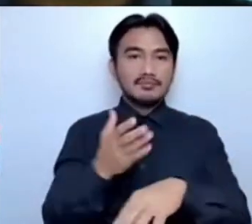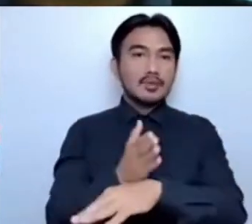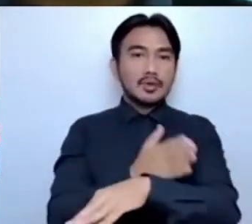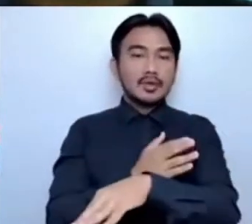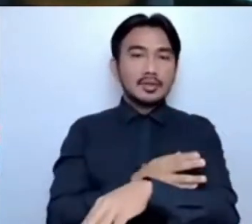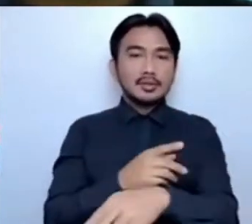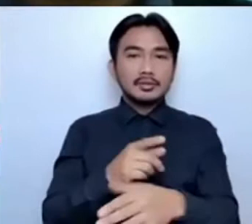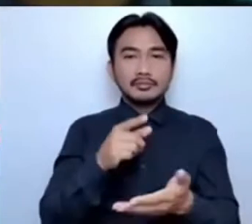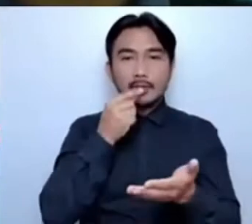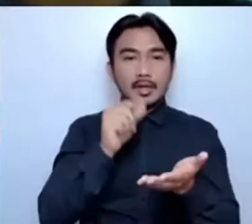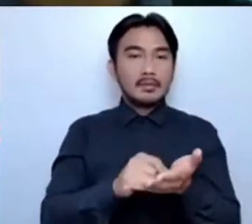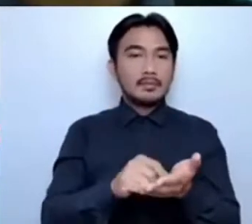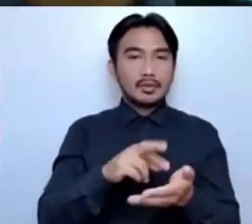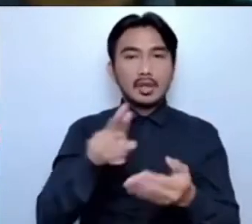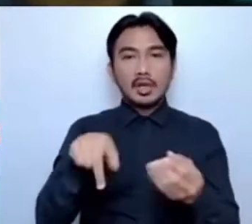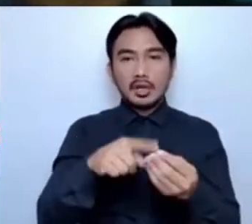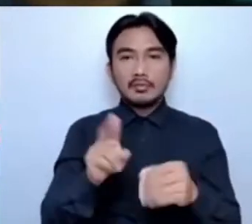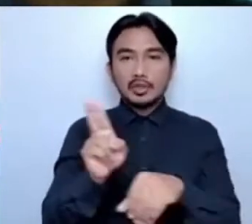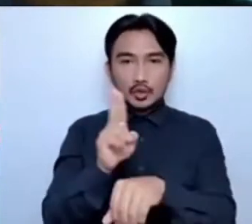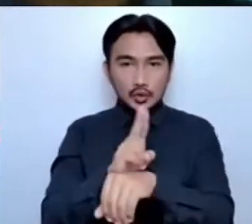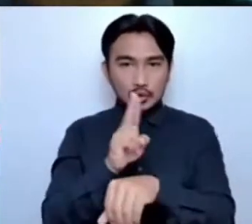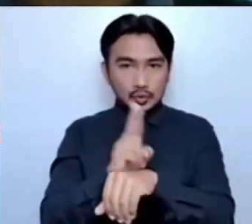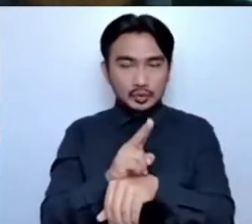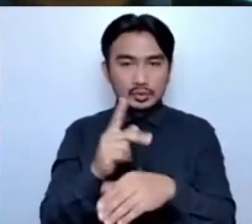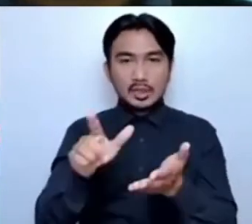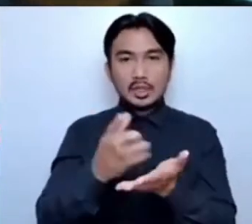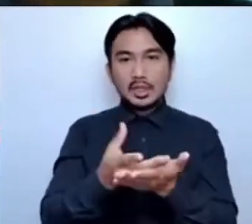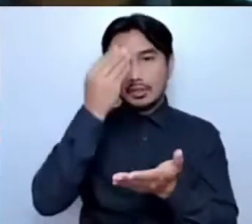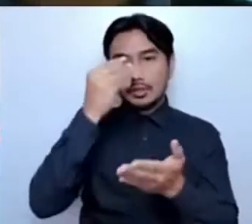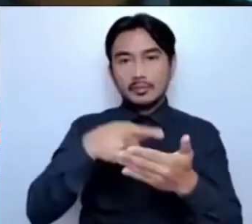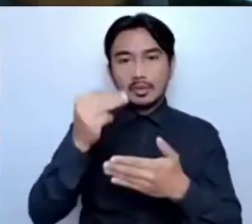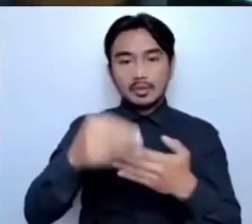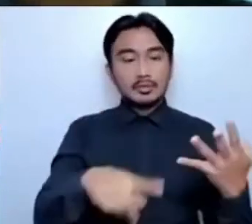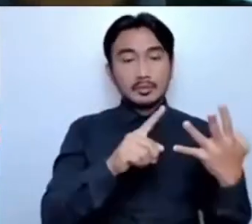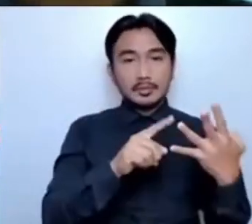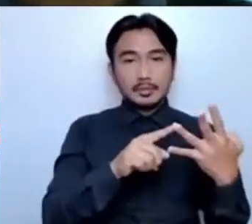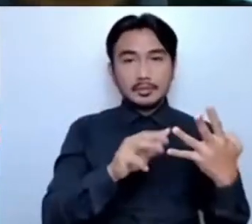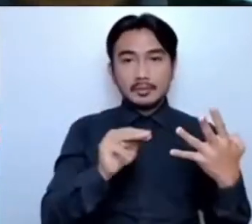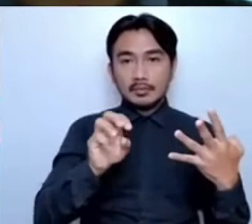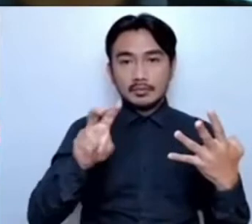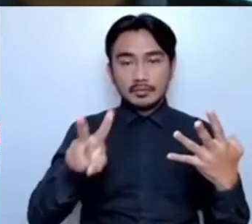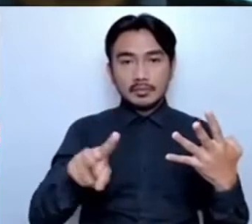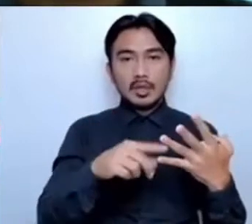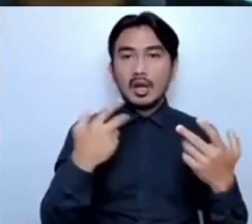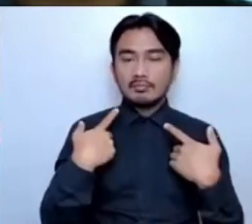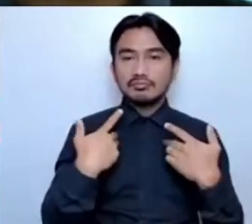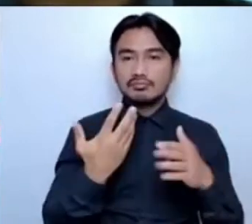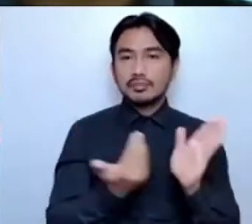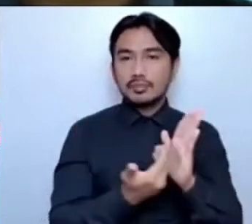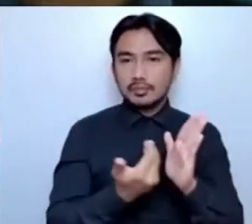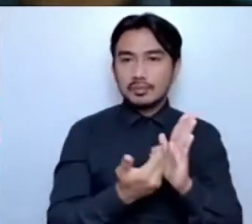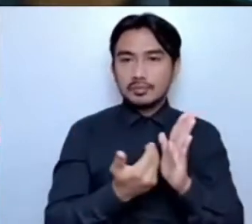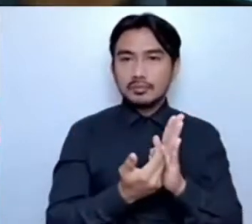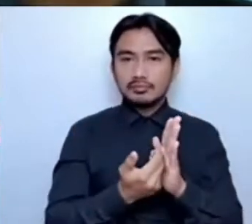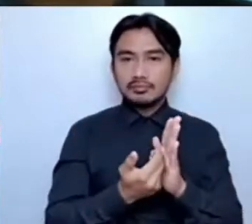the adapted or contextualized learning program. MOV 3, accomplishment report, completion report,